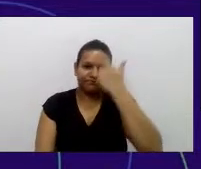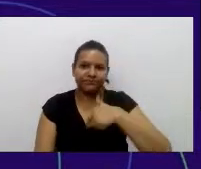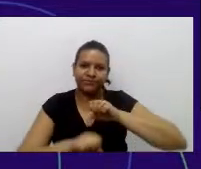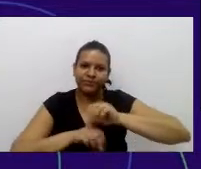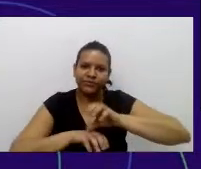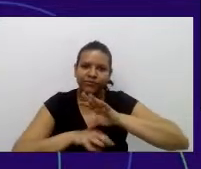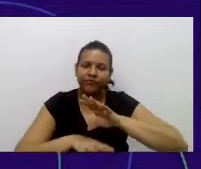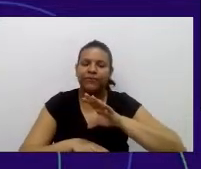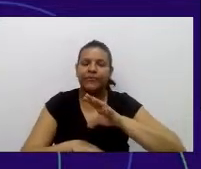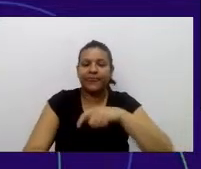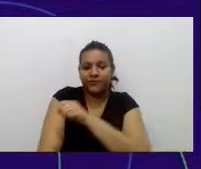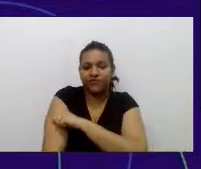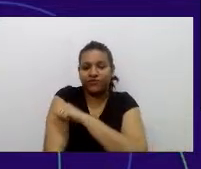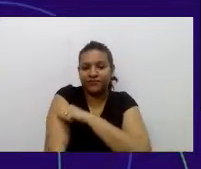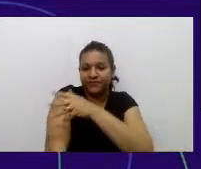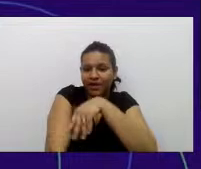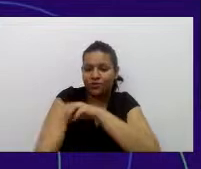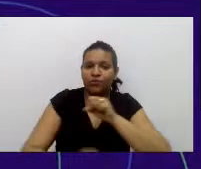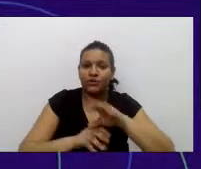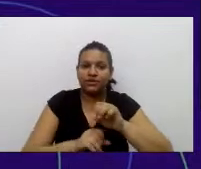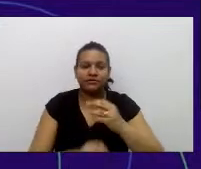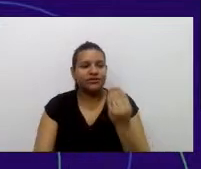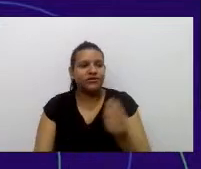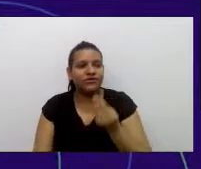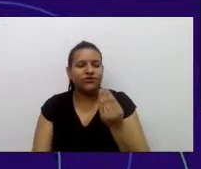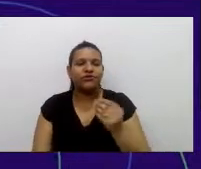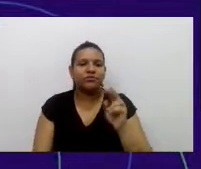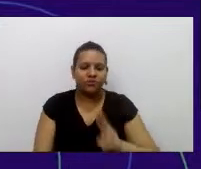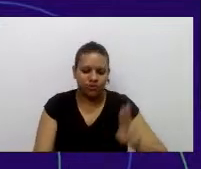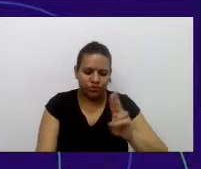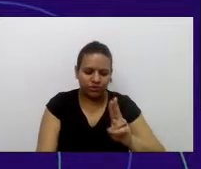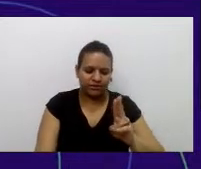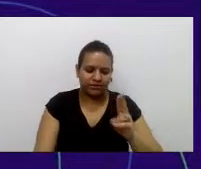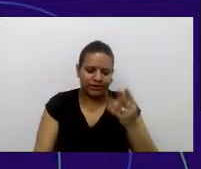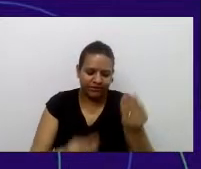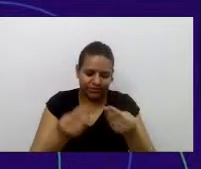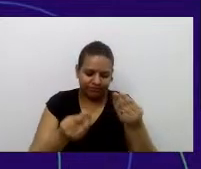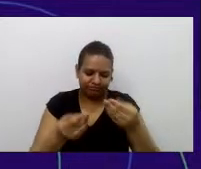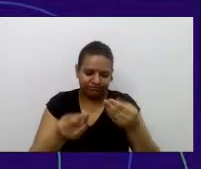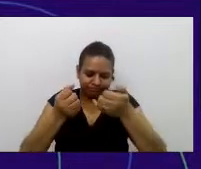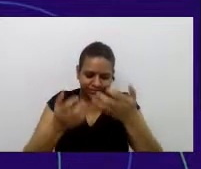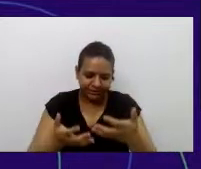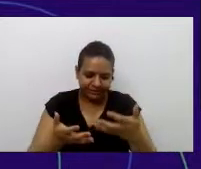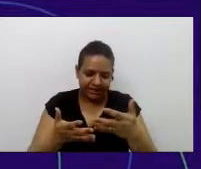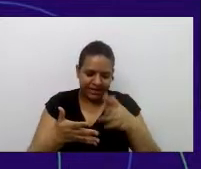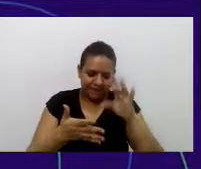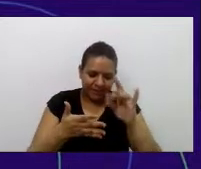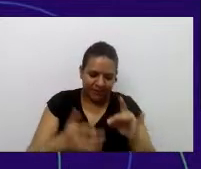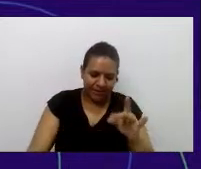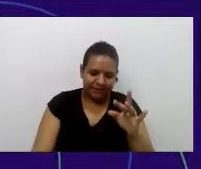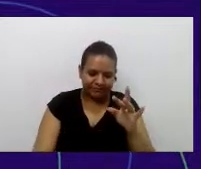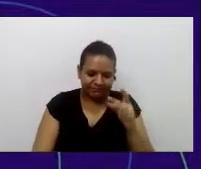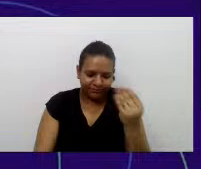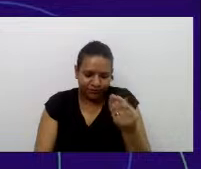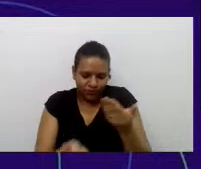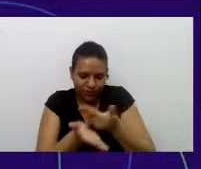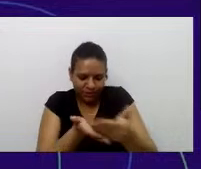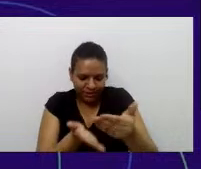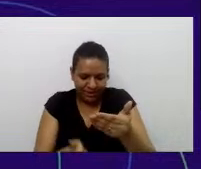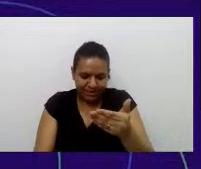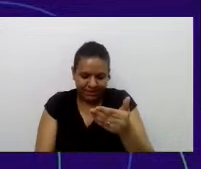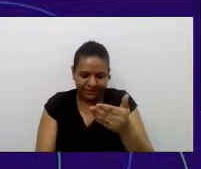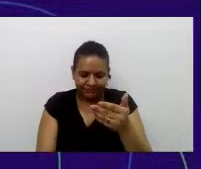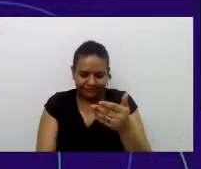and why use it in the first place. Like for example, my students at university, they